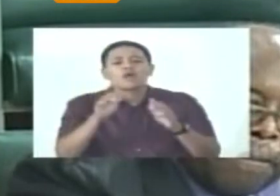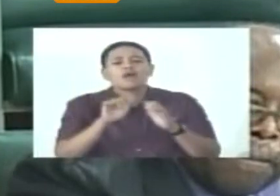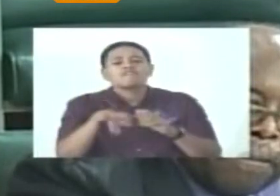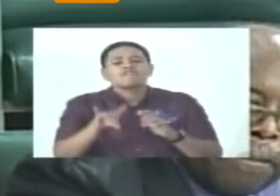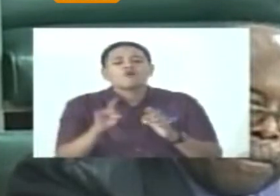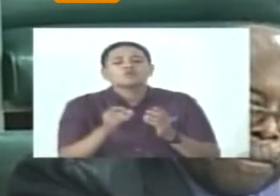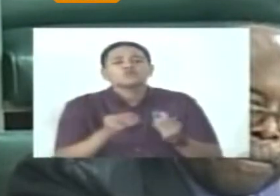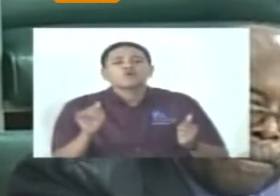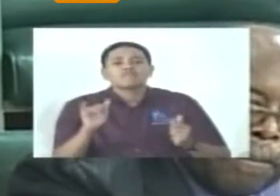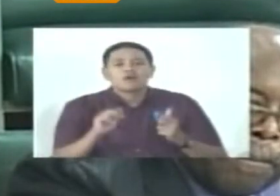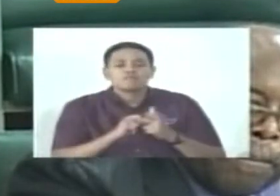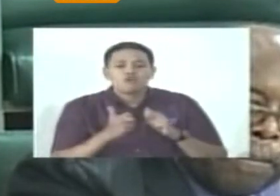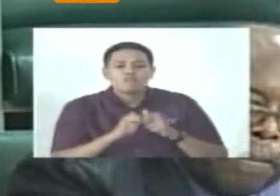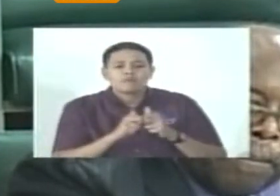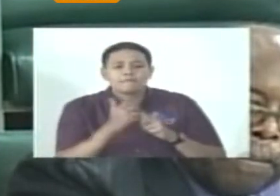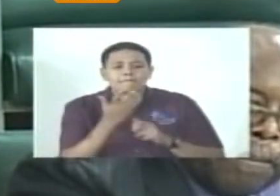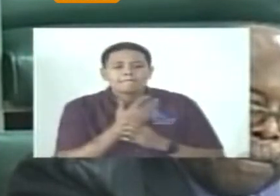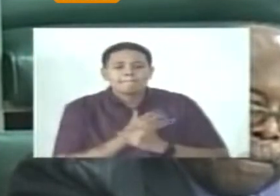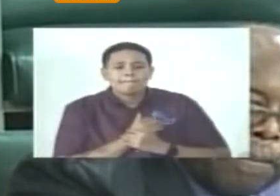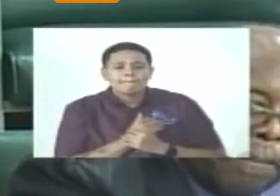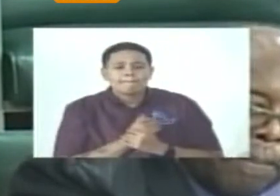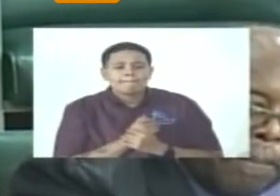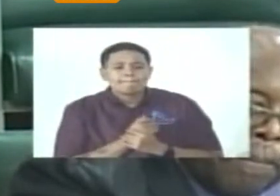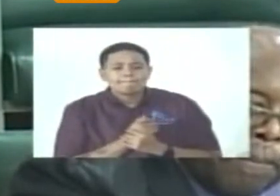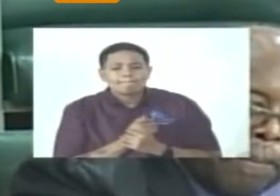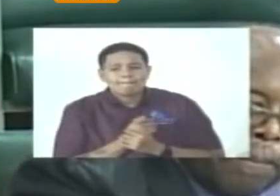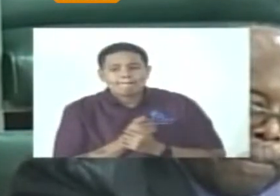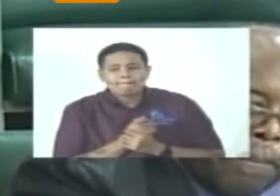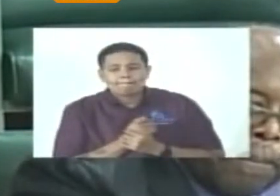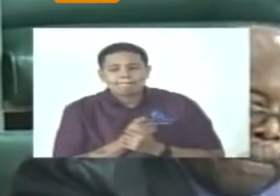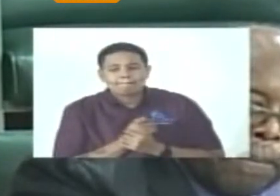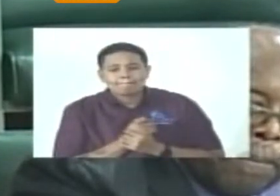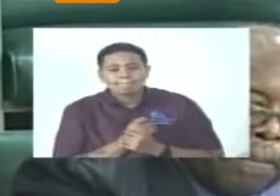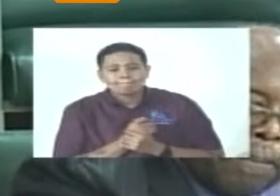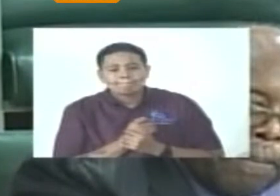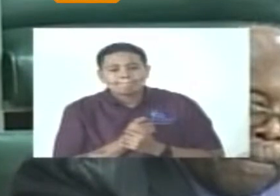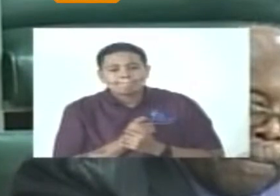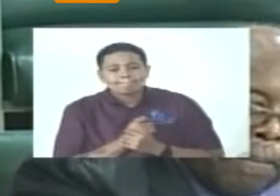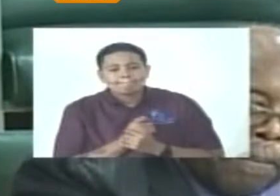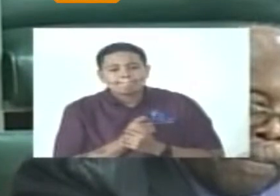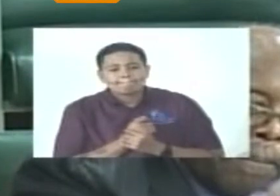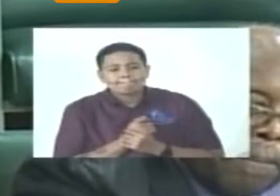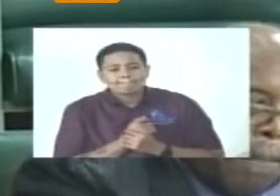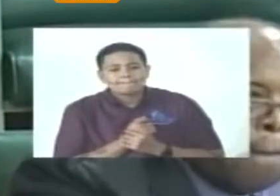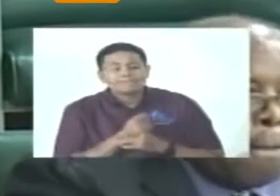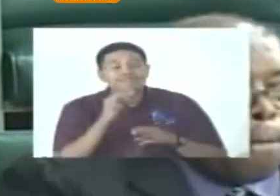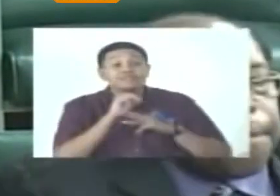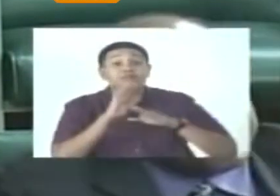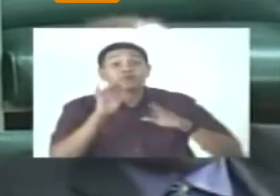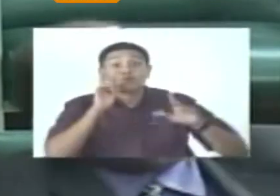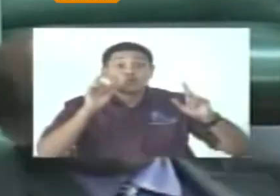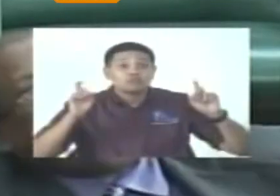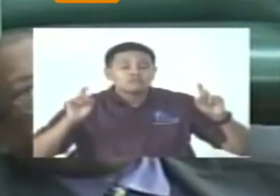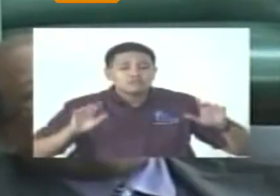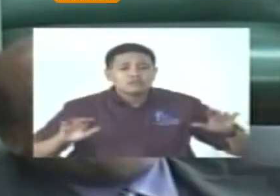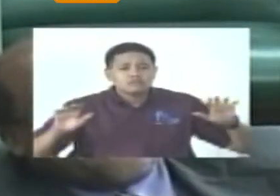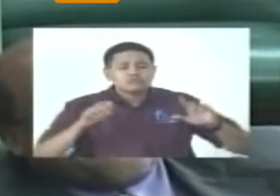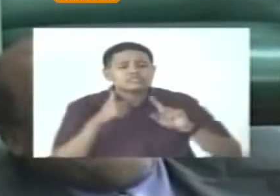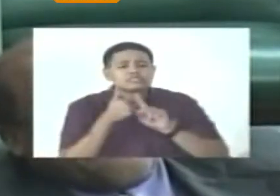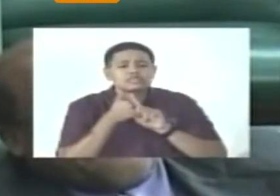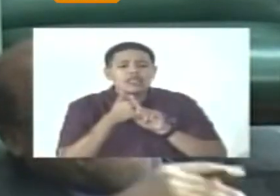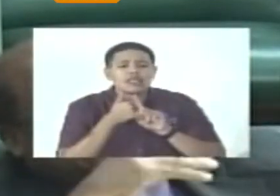that problem. The minister who, presiding as chairman, was